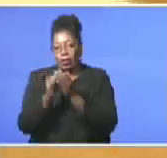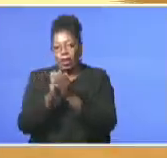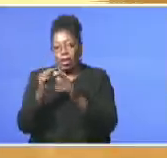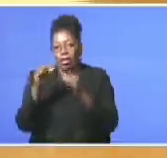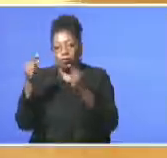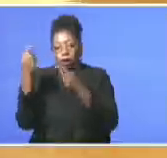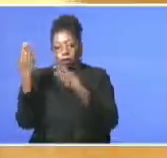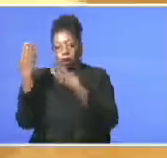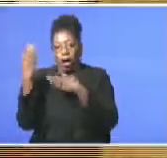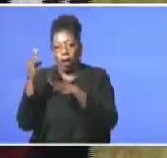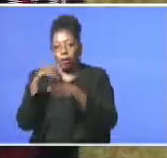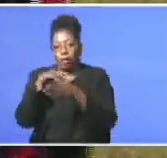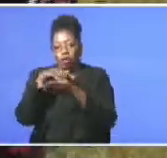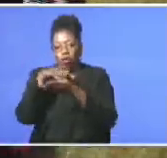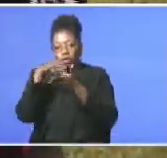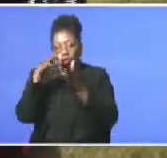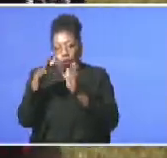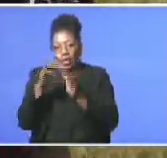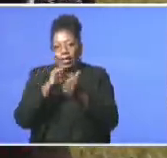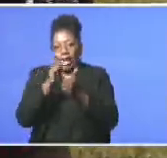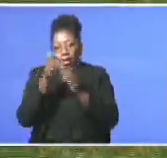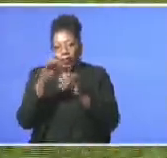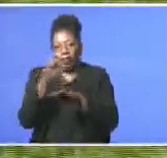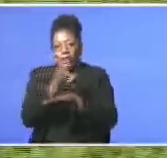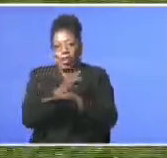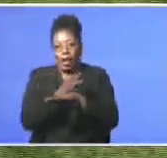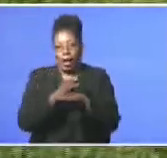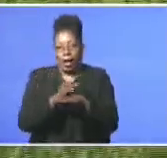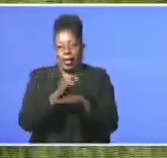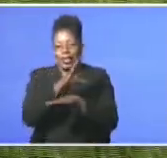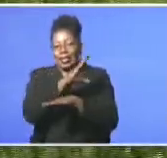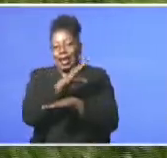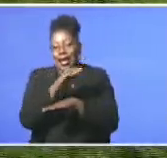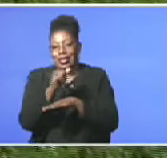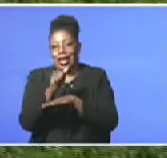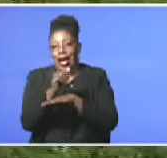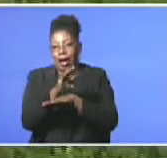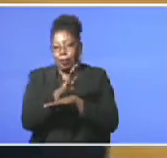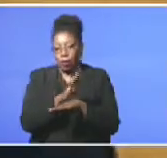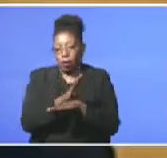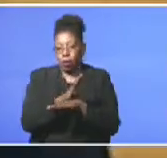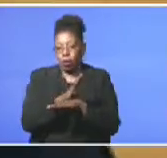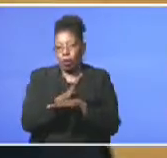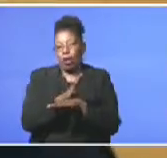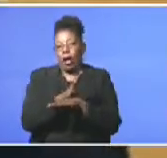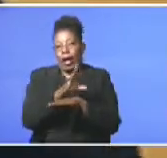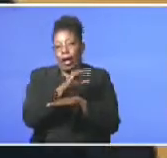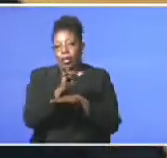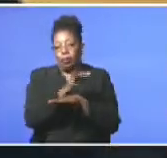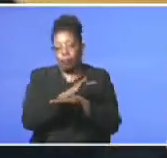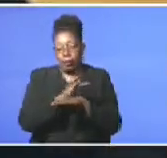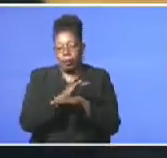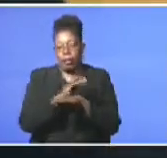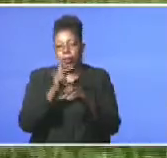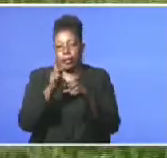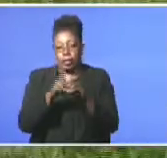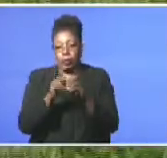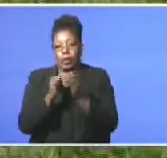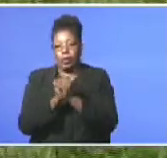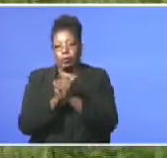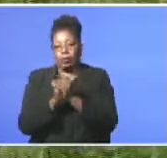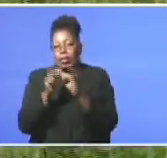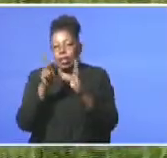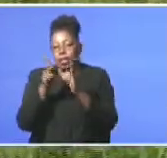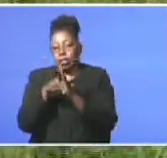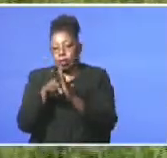Grand Bahama. Student athletes from that island, along with Abaco and Bimini, taking part. Assistant coach for the men's soccer team,